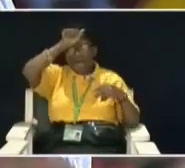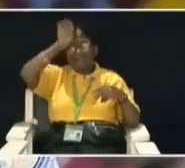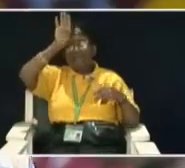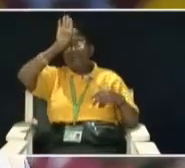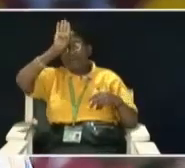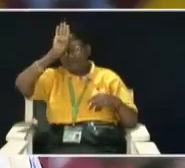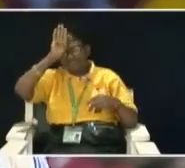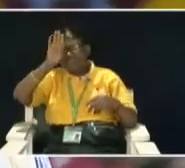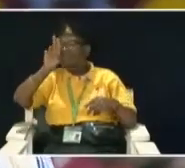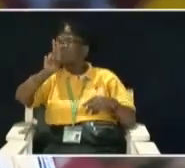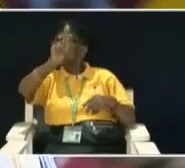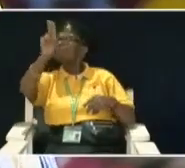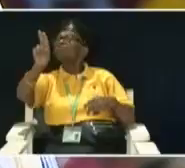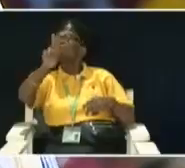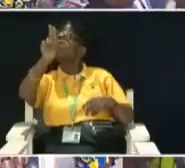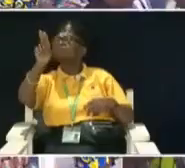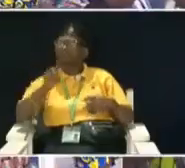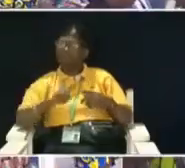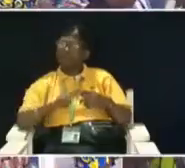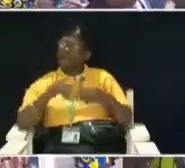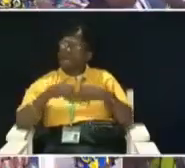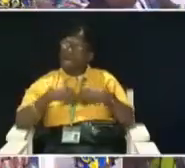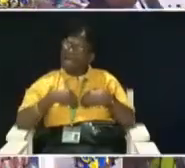Only God can do that.